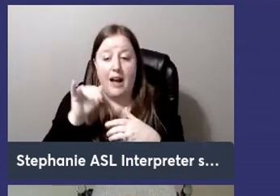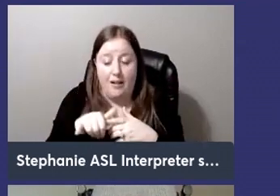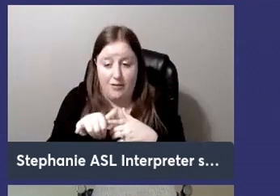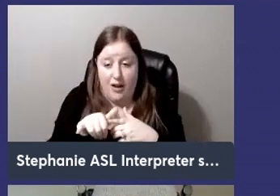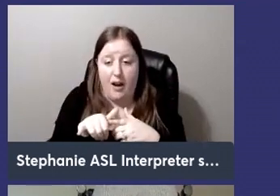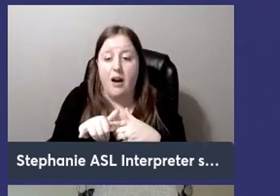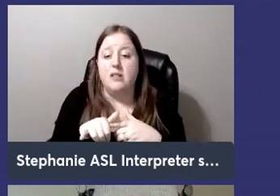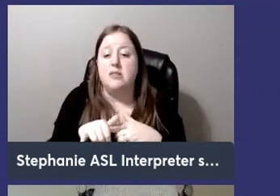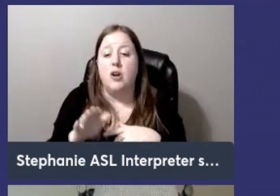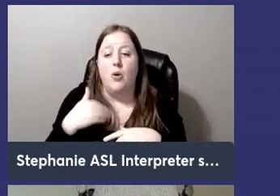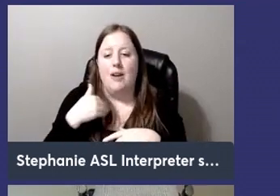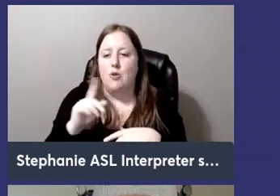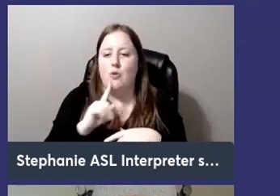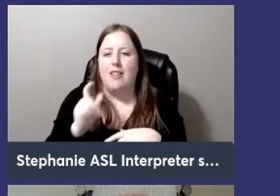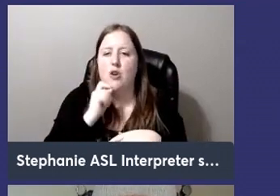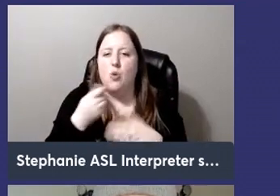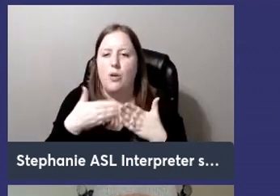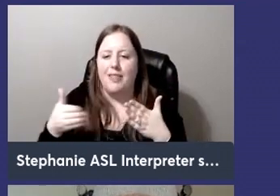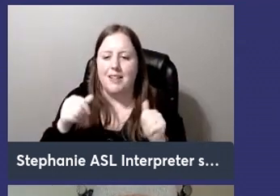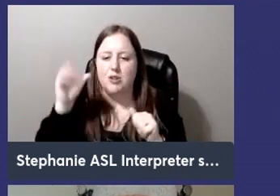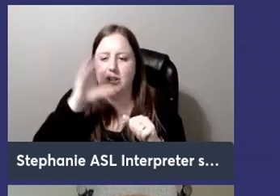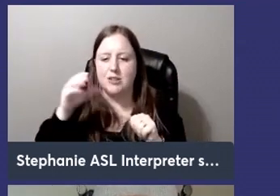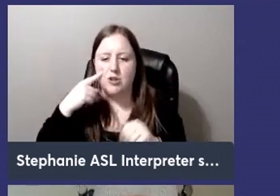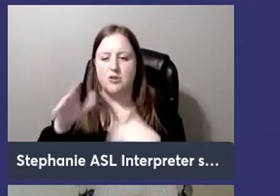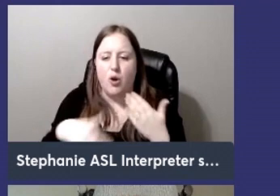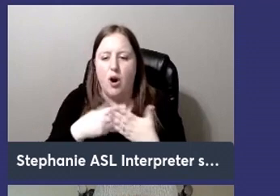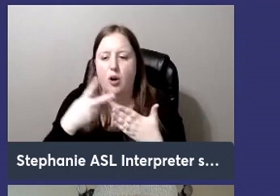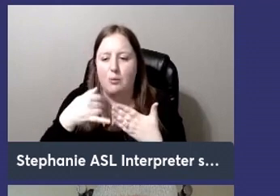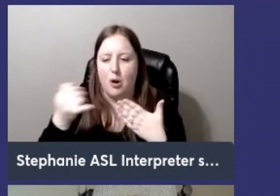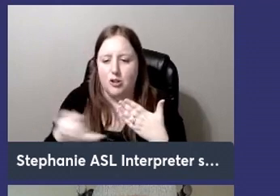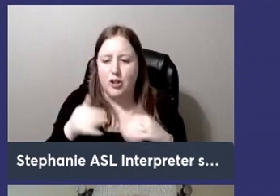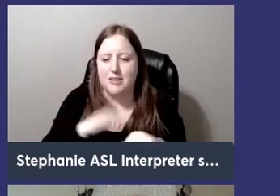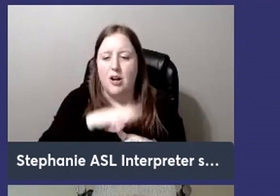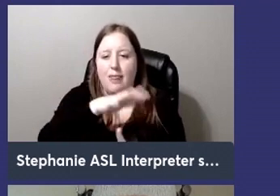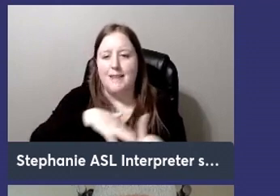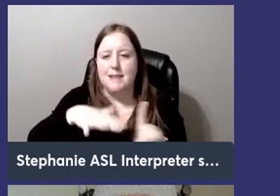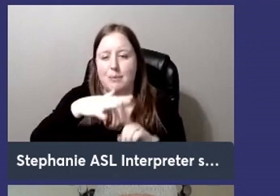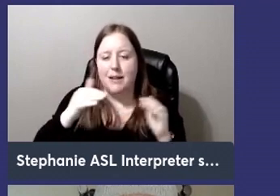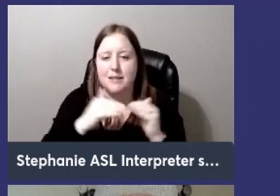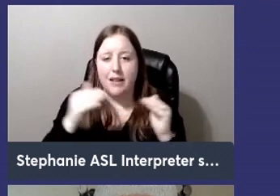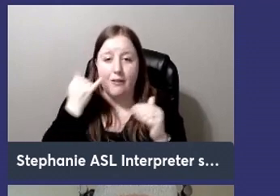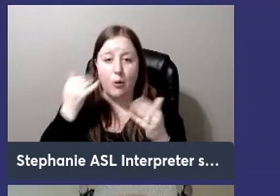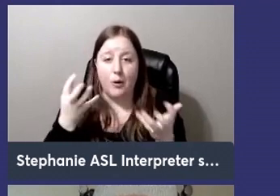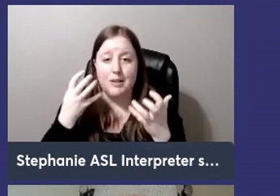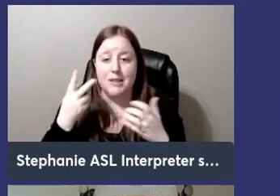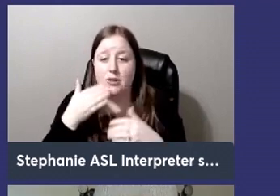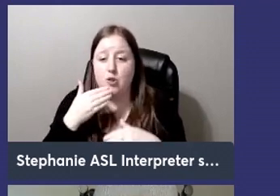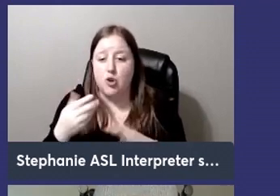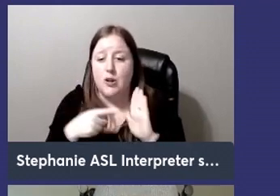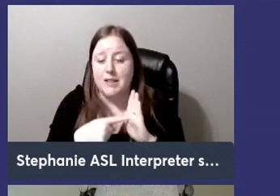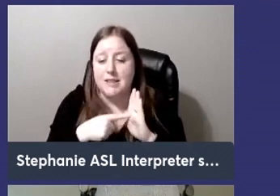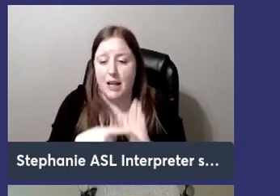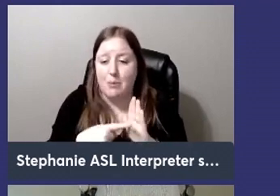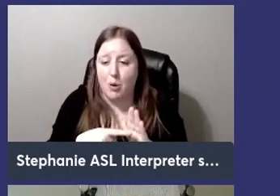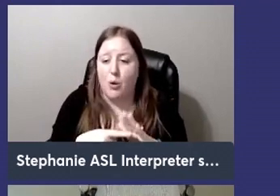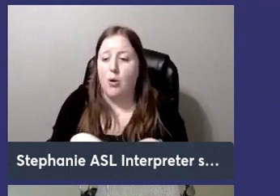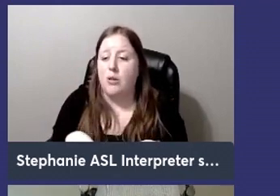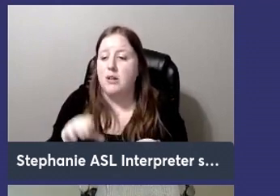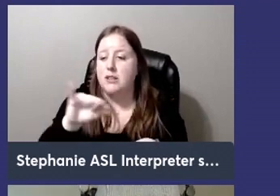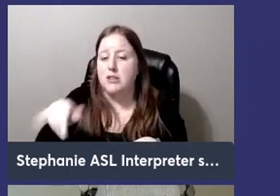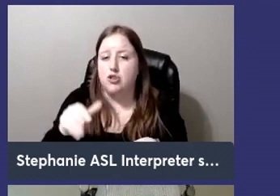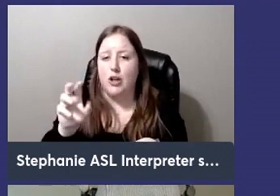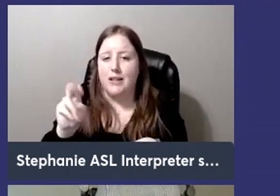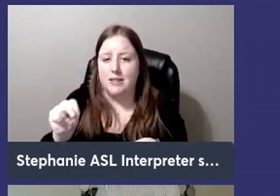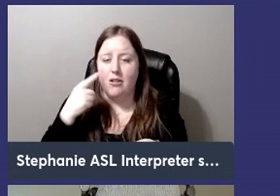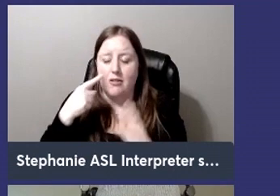we have really cool things like you can search across all projects from the space level. So if you want to look up good examples of gitignore or CDK JSONs, like you can do